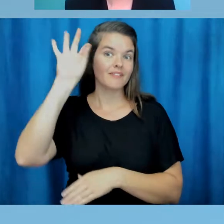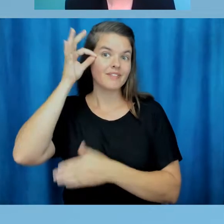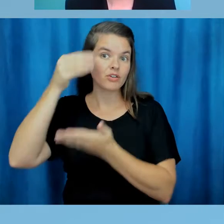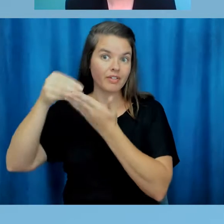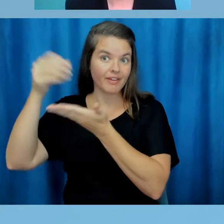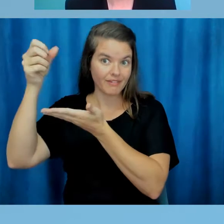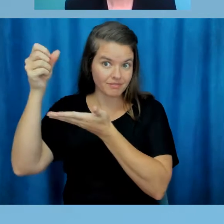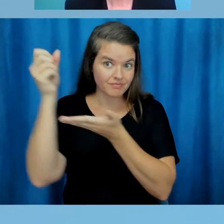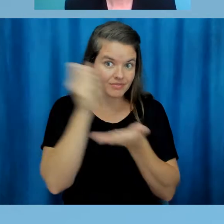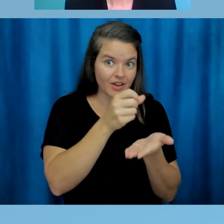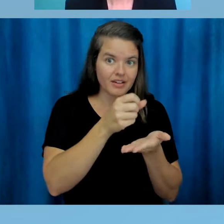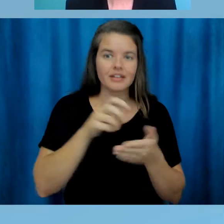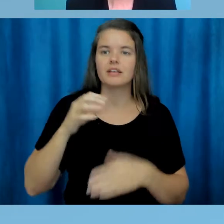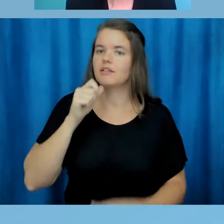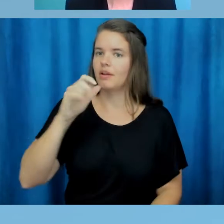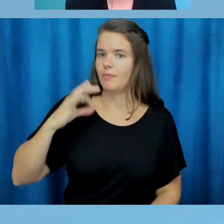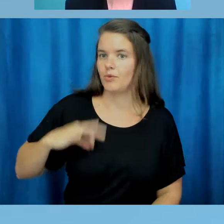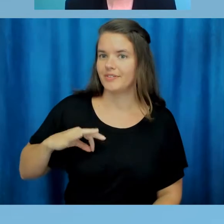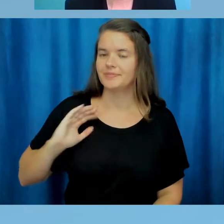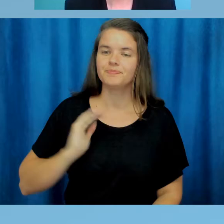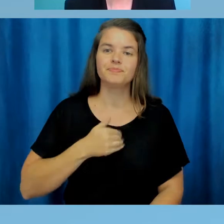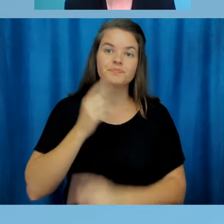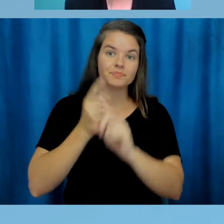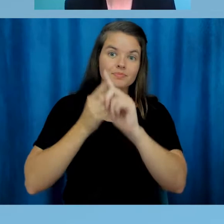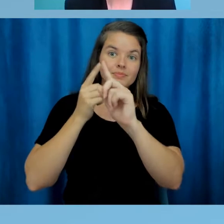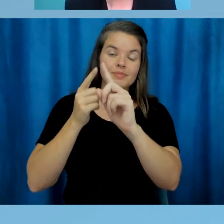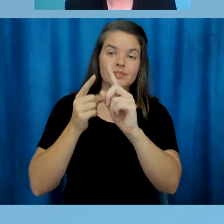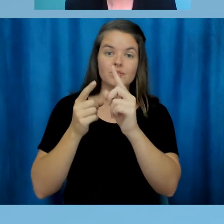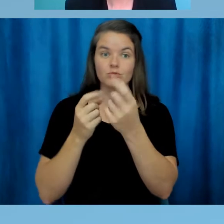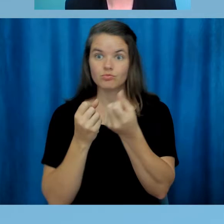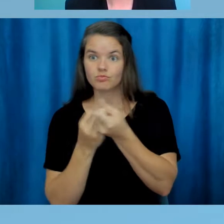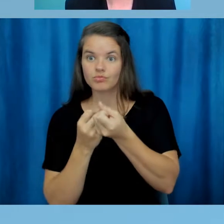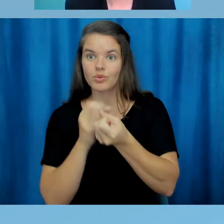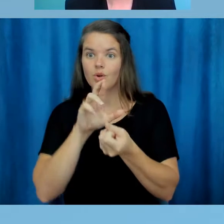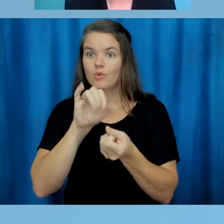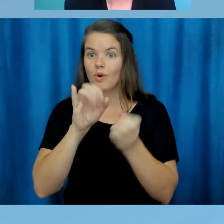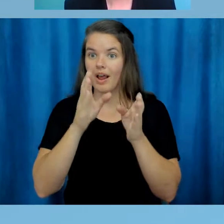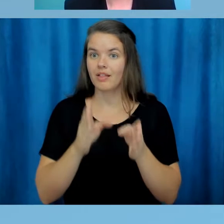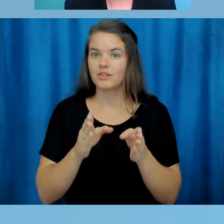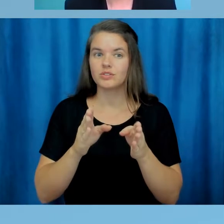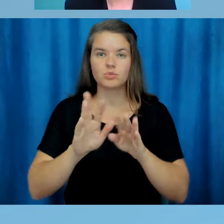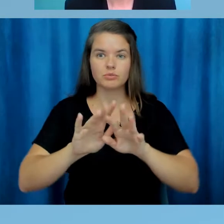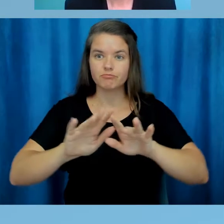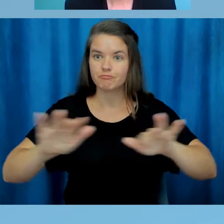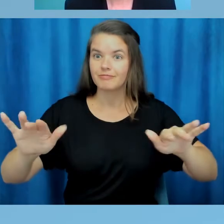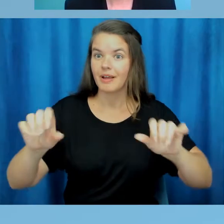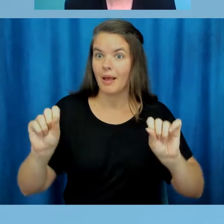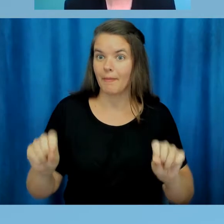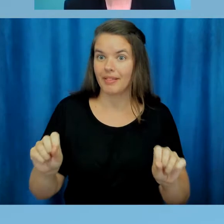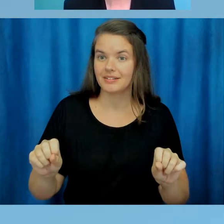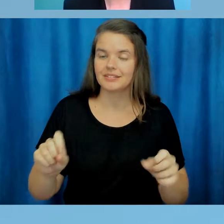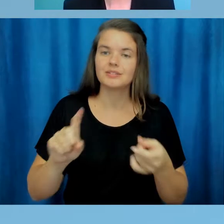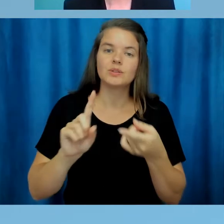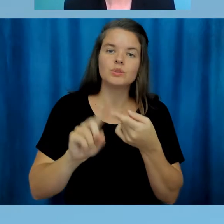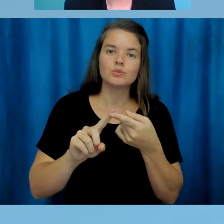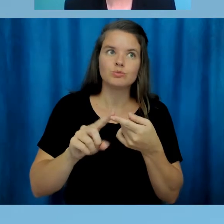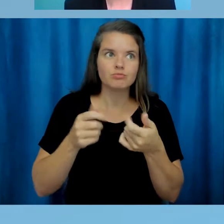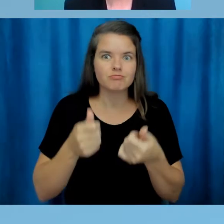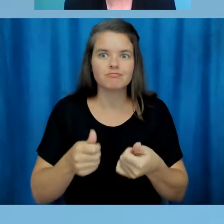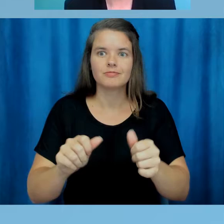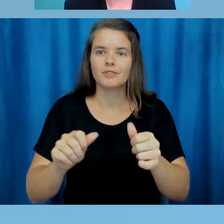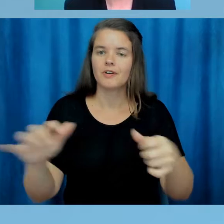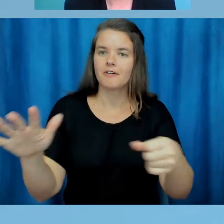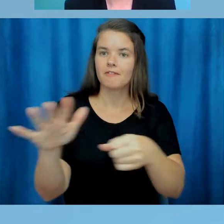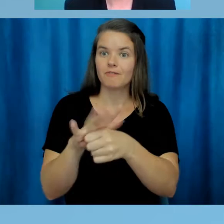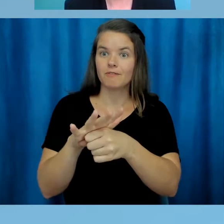funded nonprofit. Our mission is to assist Rhode Islanders with differing abilities in their efforts to achieve